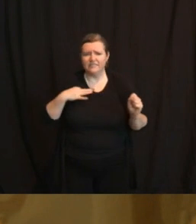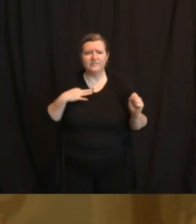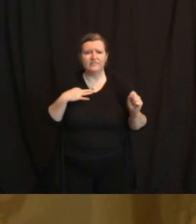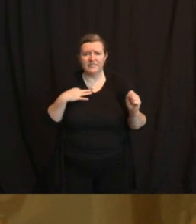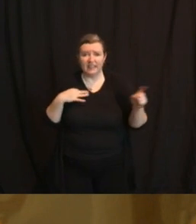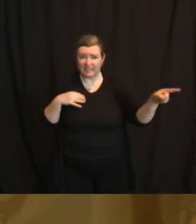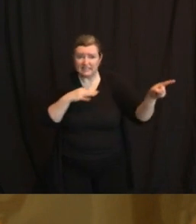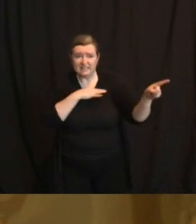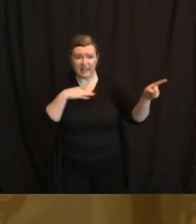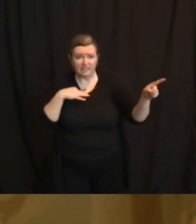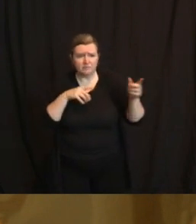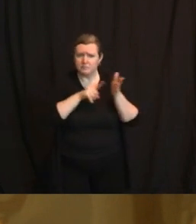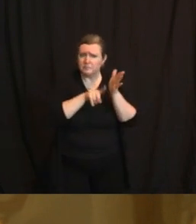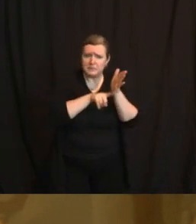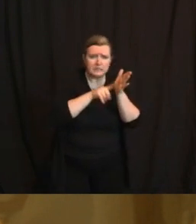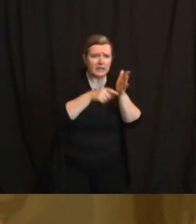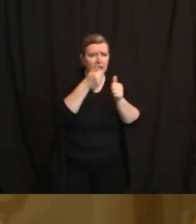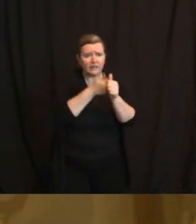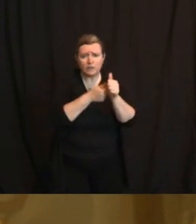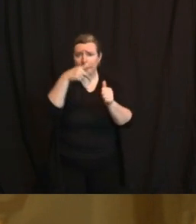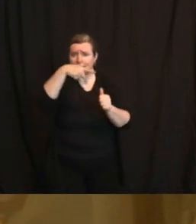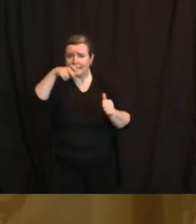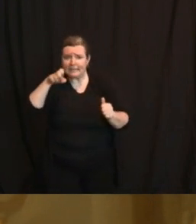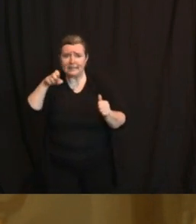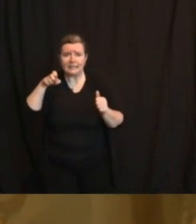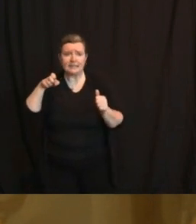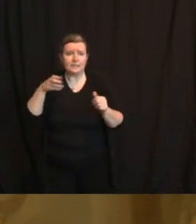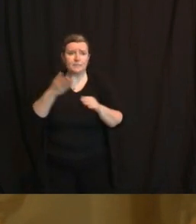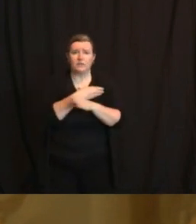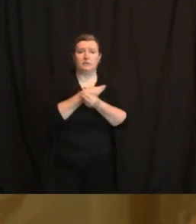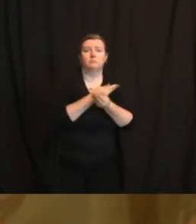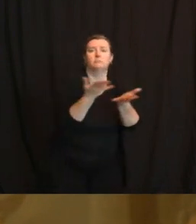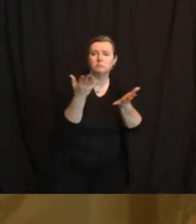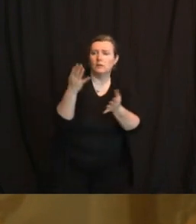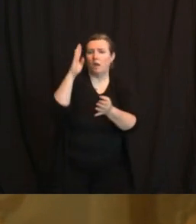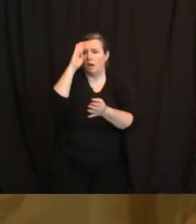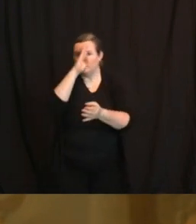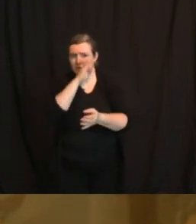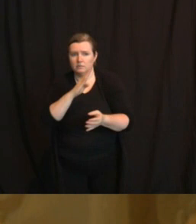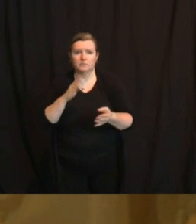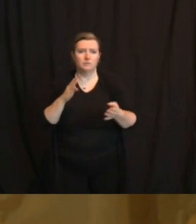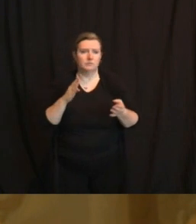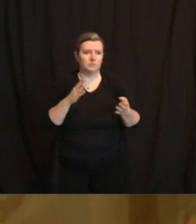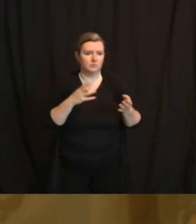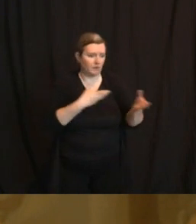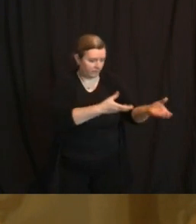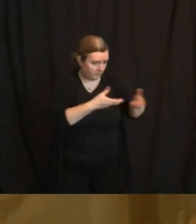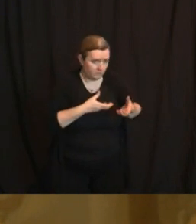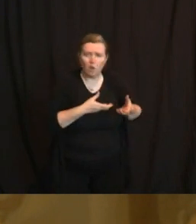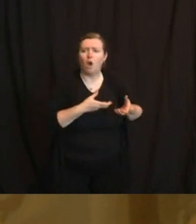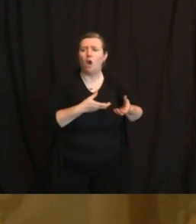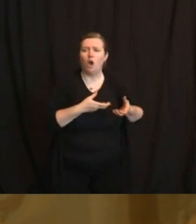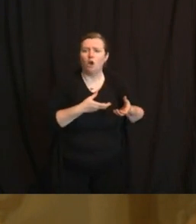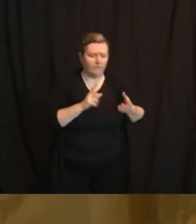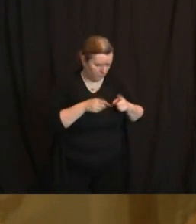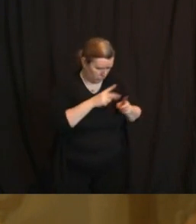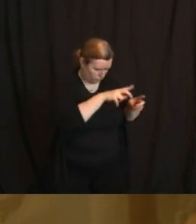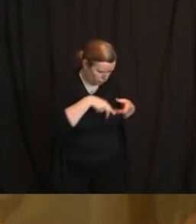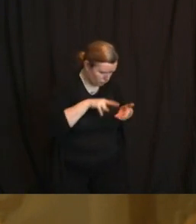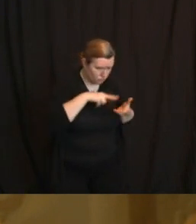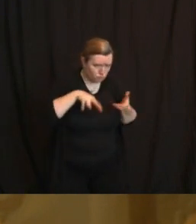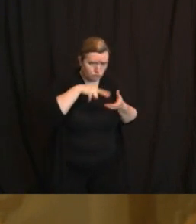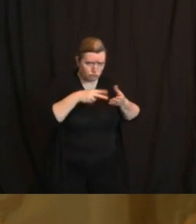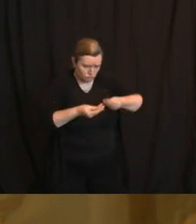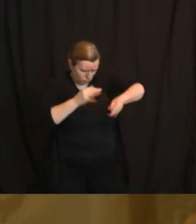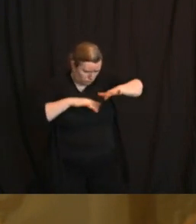of that PPE before it goes out, so we make sure that we're not sending bogus or not good equipment out to